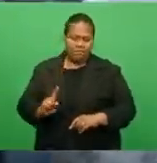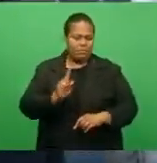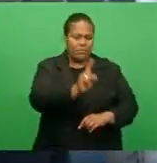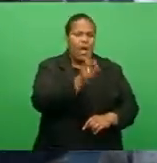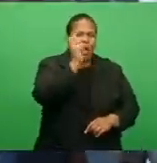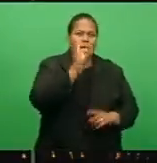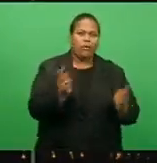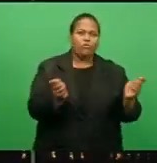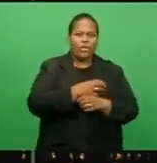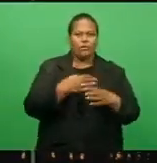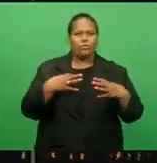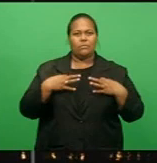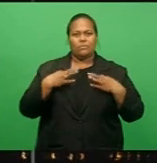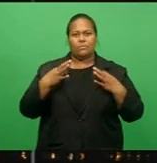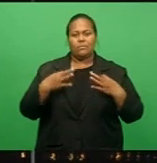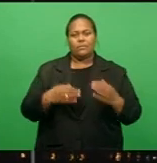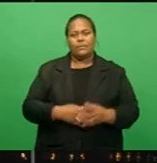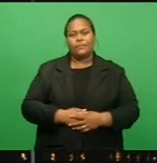Court.